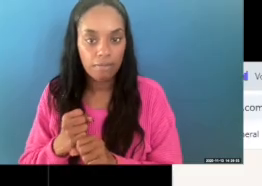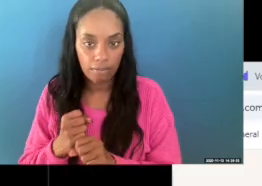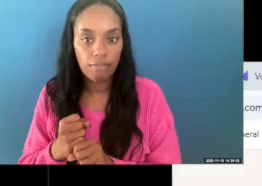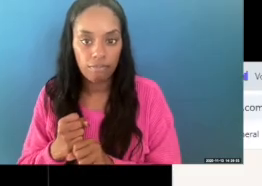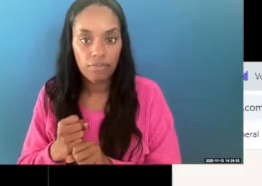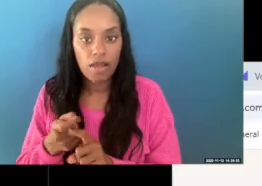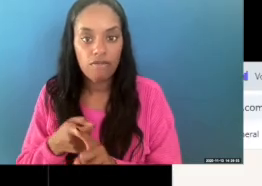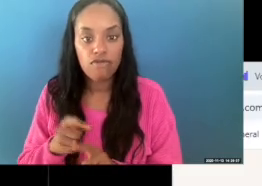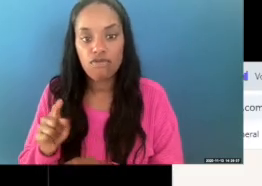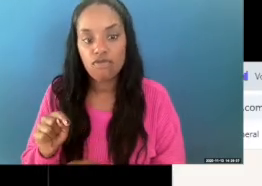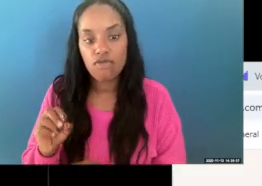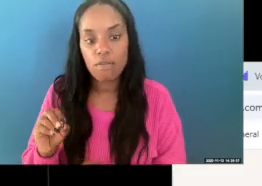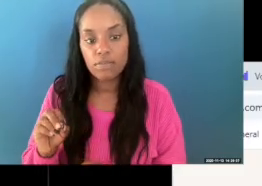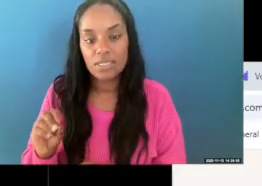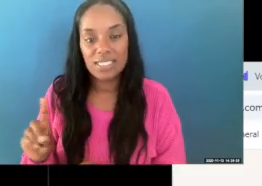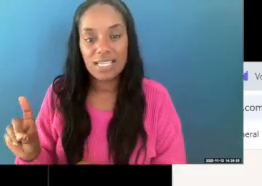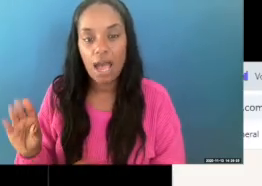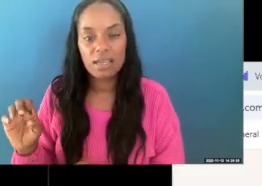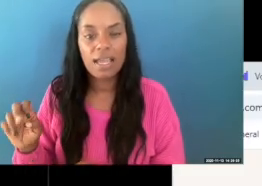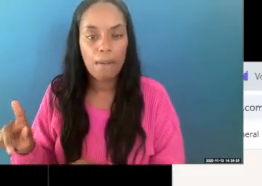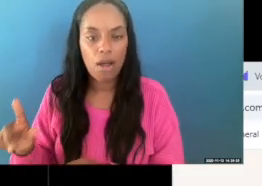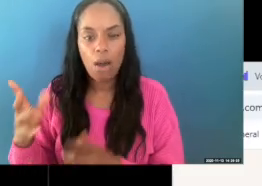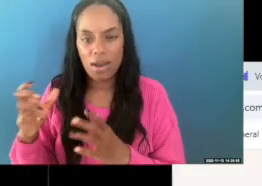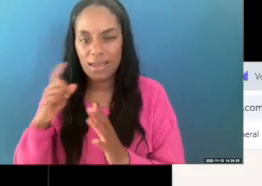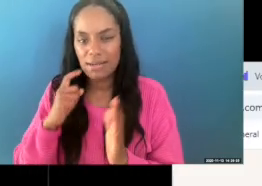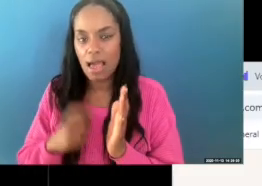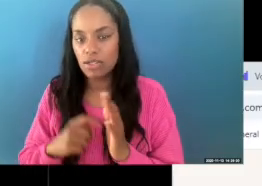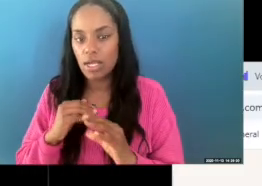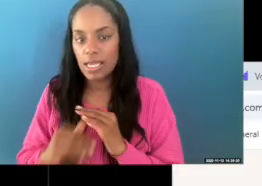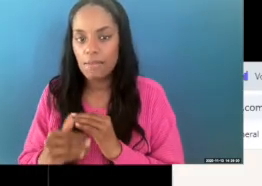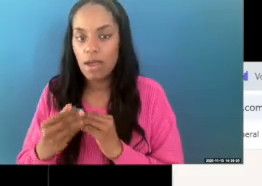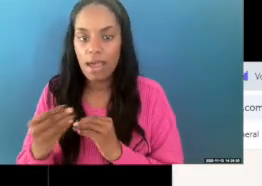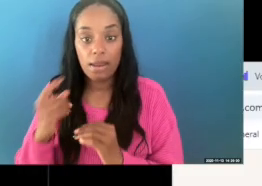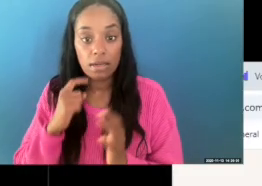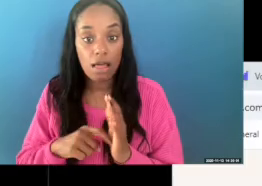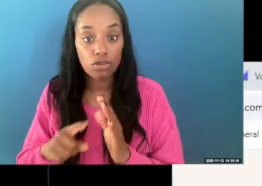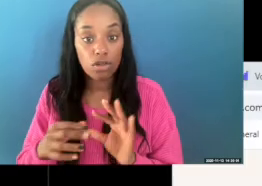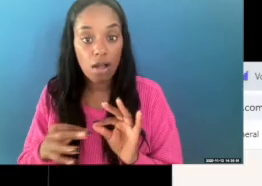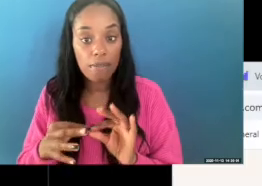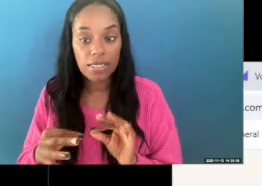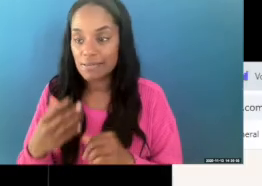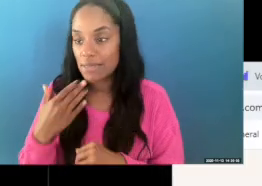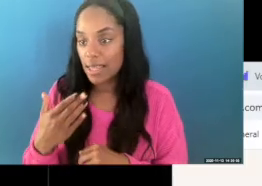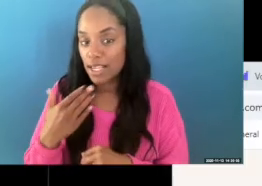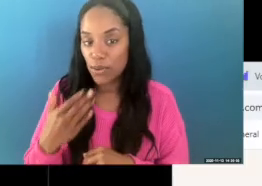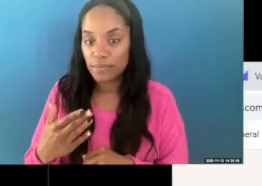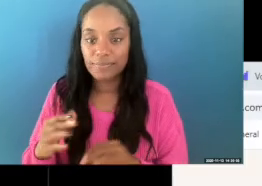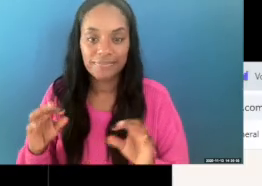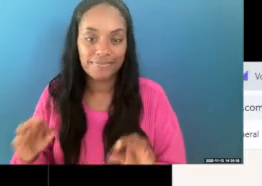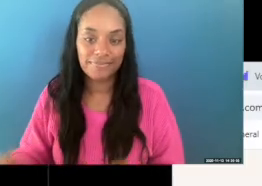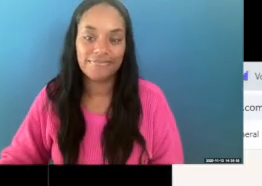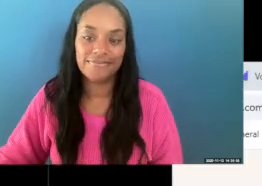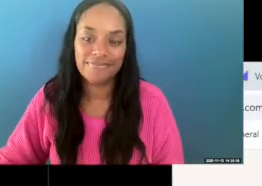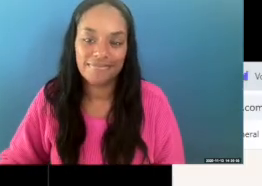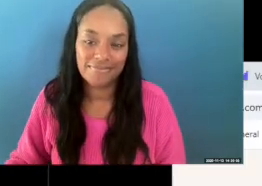trucks on the road and emission reductions immediately. Thanks, Ron. Yeah, thanks, Peter. Appreciate it. And I think a lot of your comments align quite well with